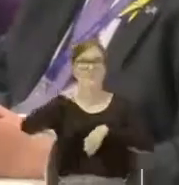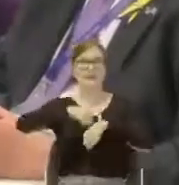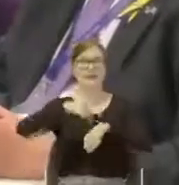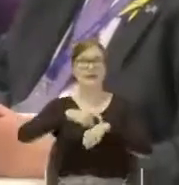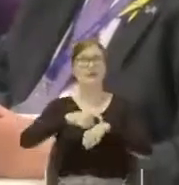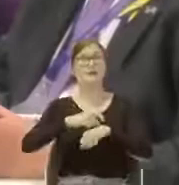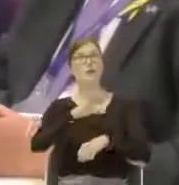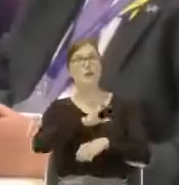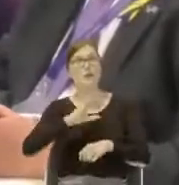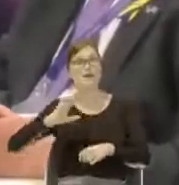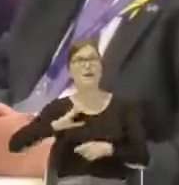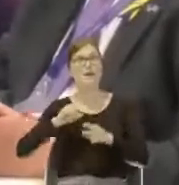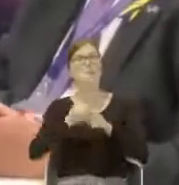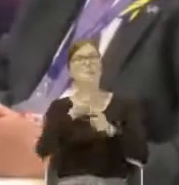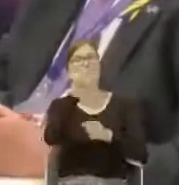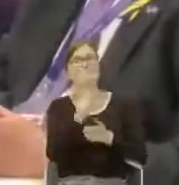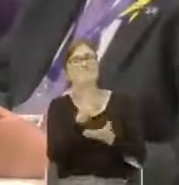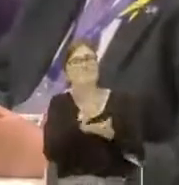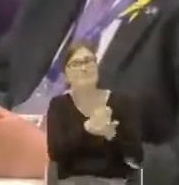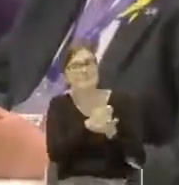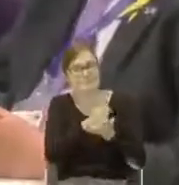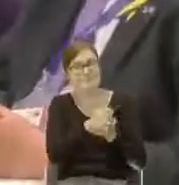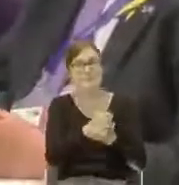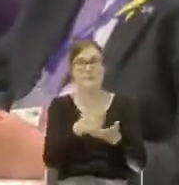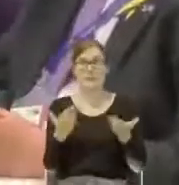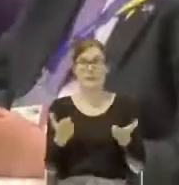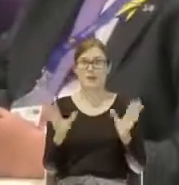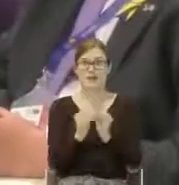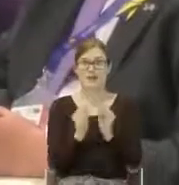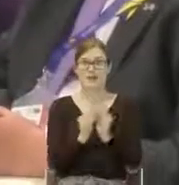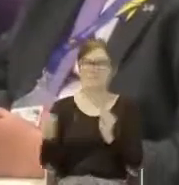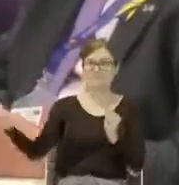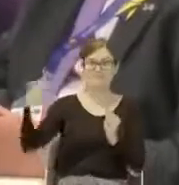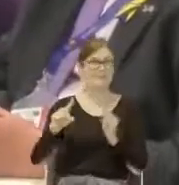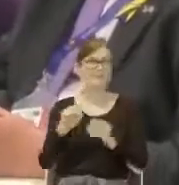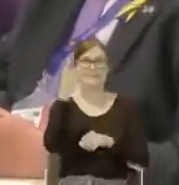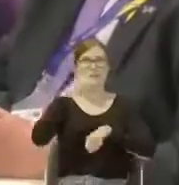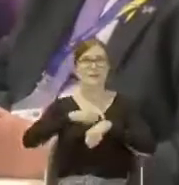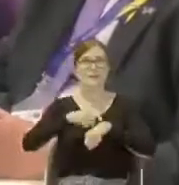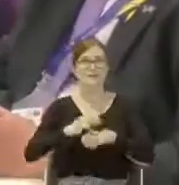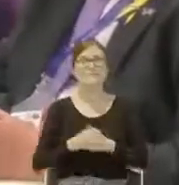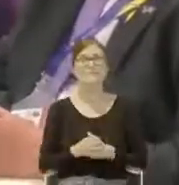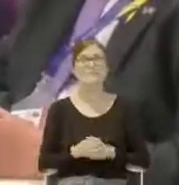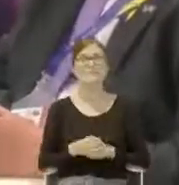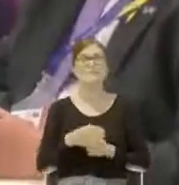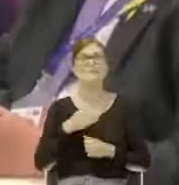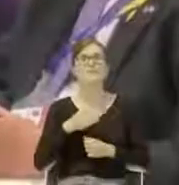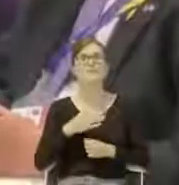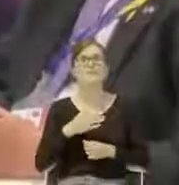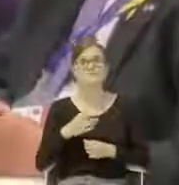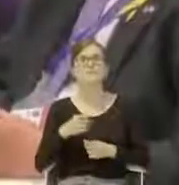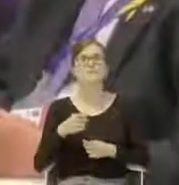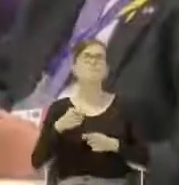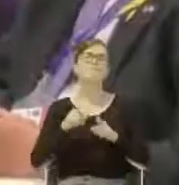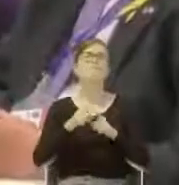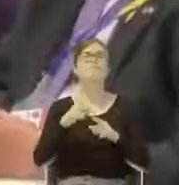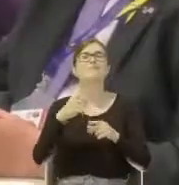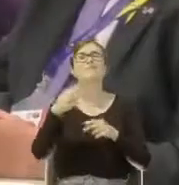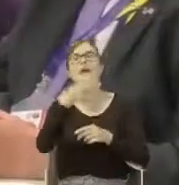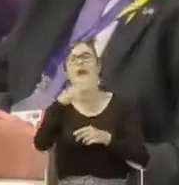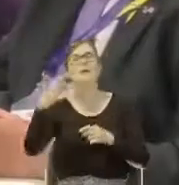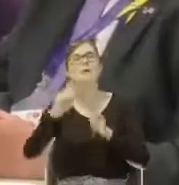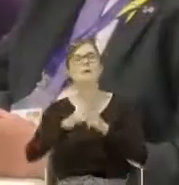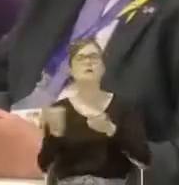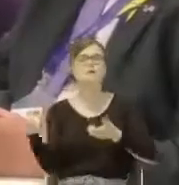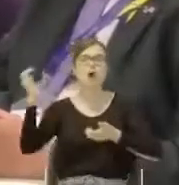the Local 20 Coalition, which launched as a UN-wide initiative on localizing SDG, where UN